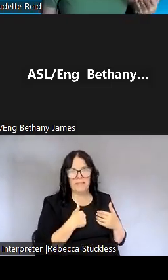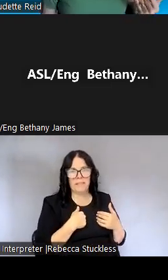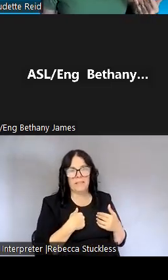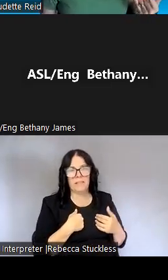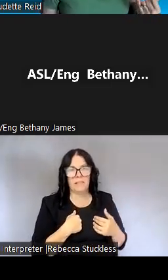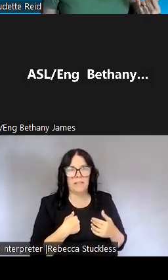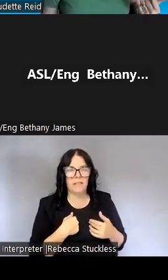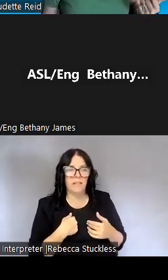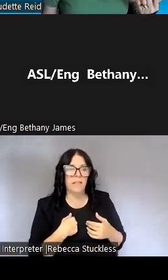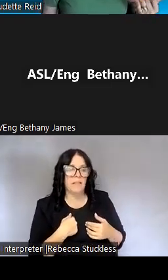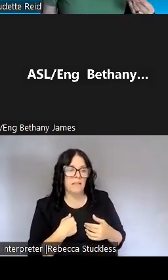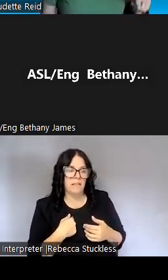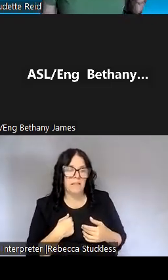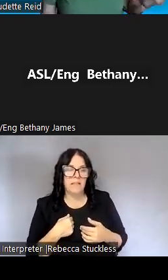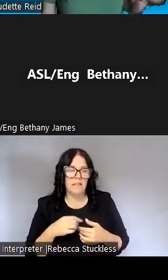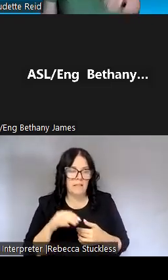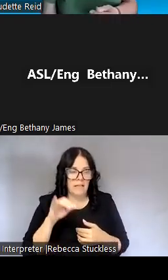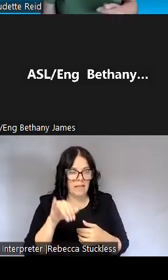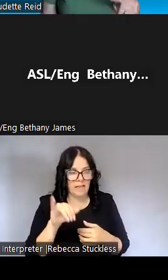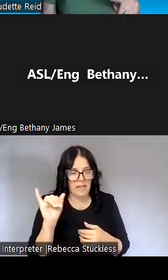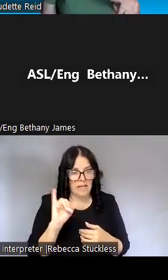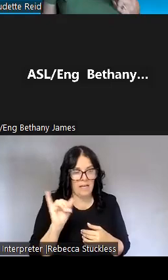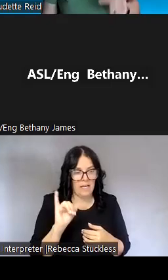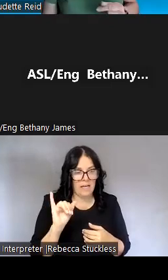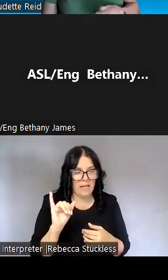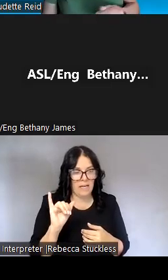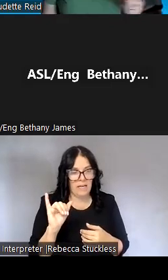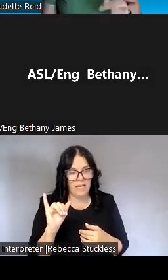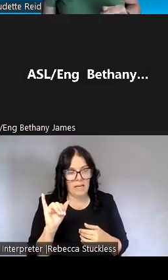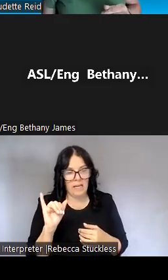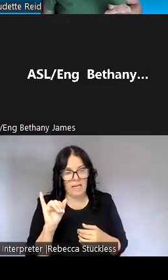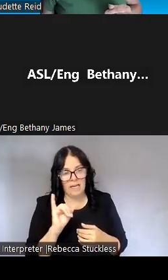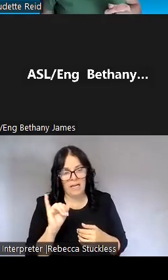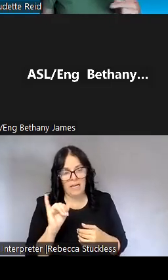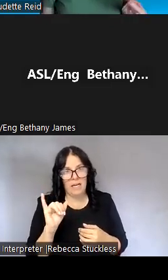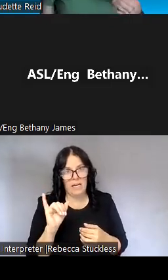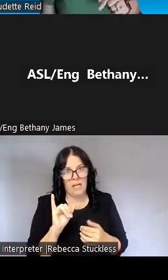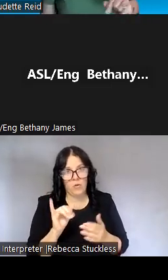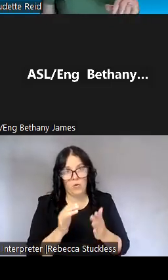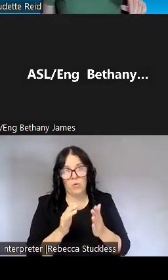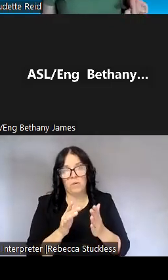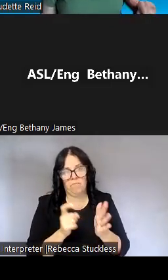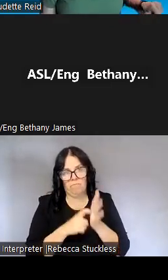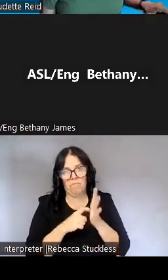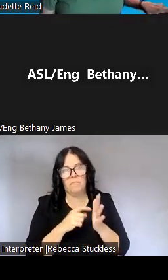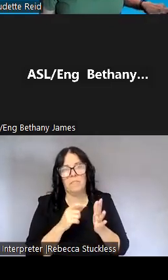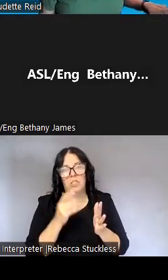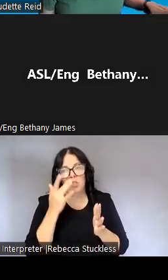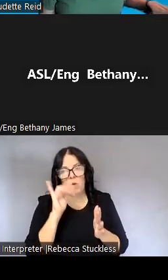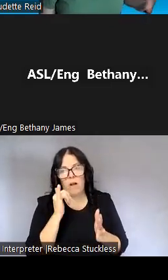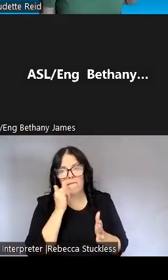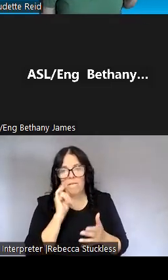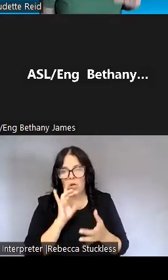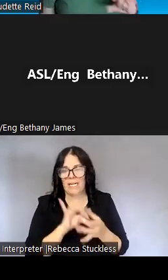it requires a smartphone for internet connectivity. It doesn't directly connect to the